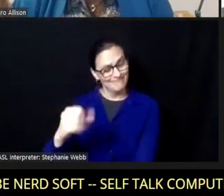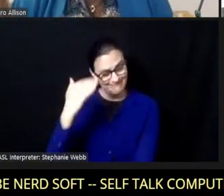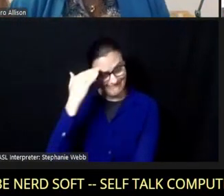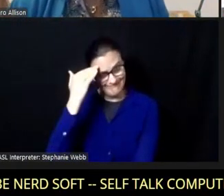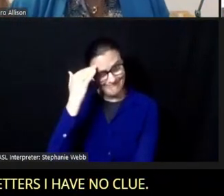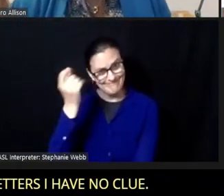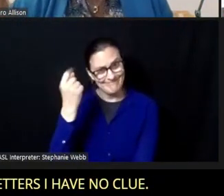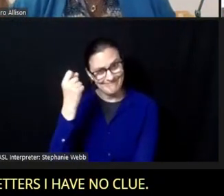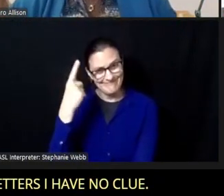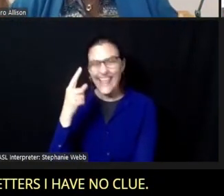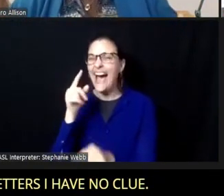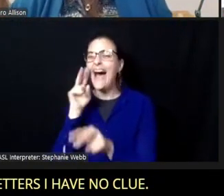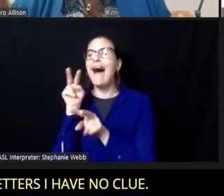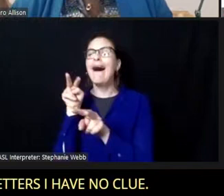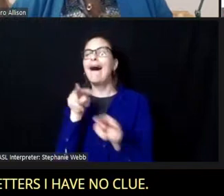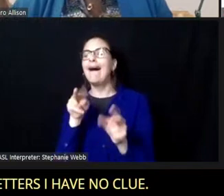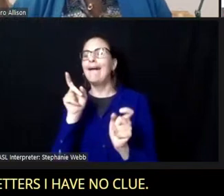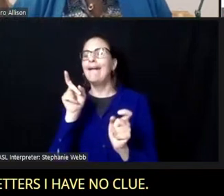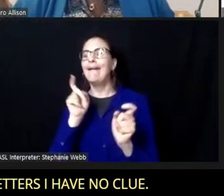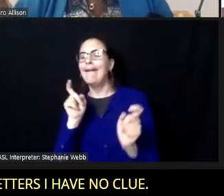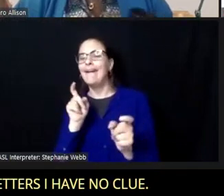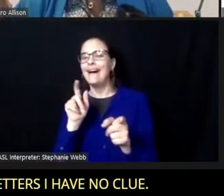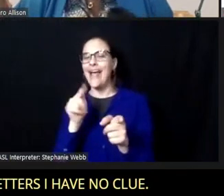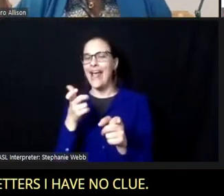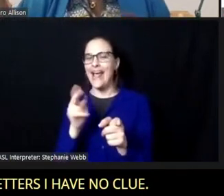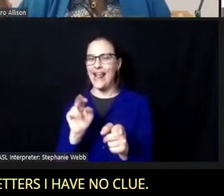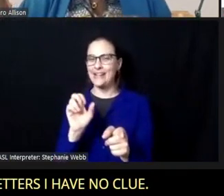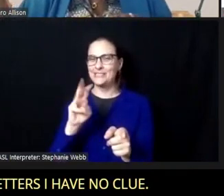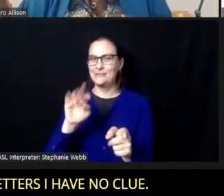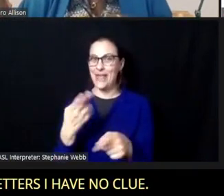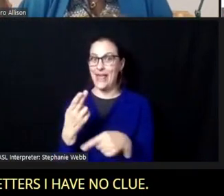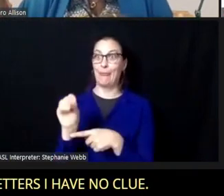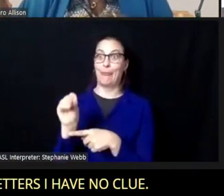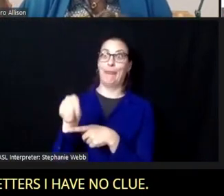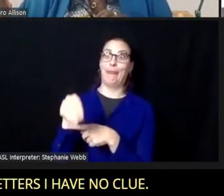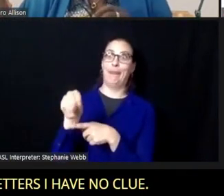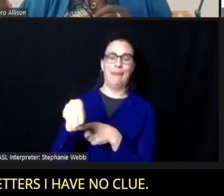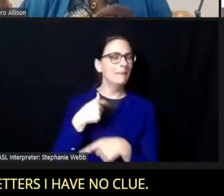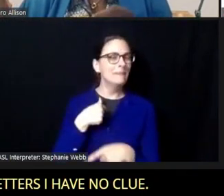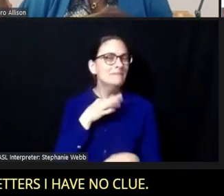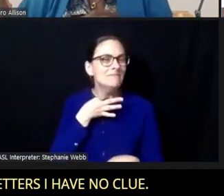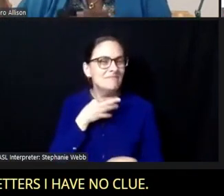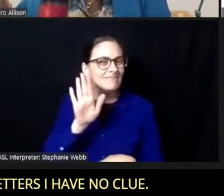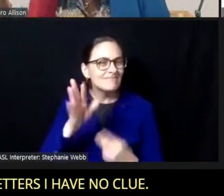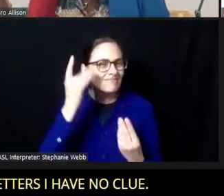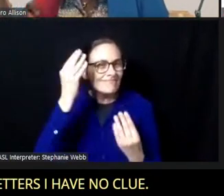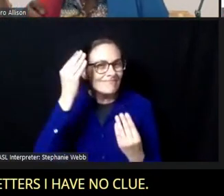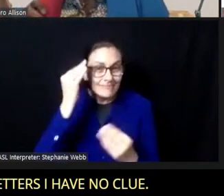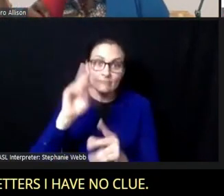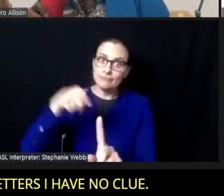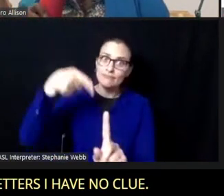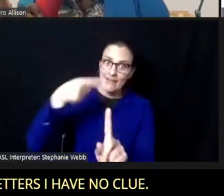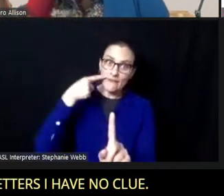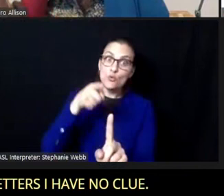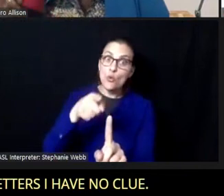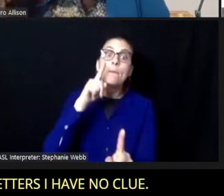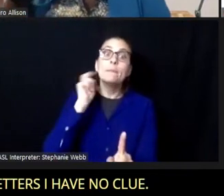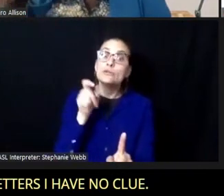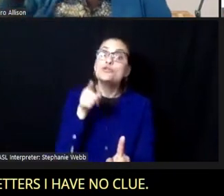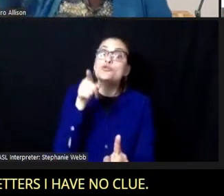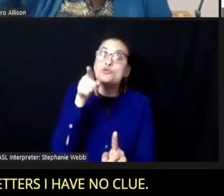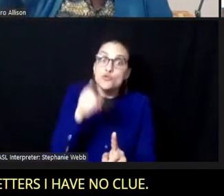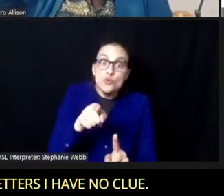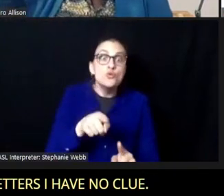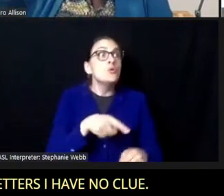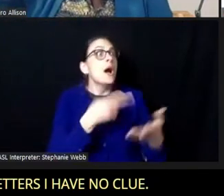Would love to get your thoughts on, you know, a specific kind of question for you, because you actually were able to subscribe, test, unsubscribe, and then